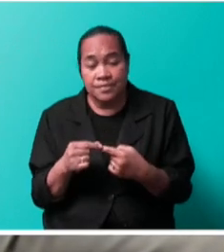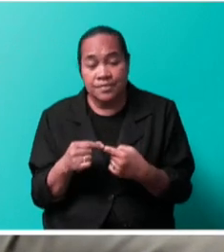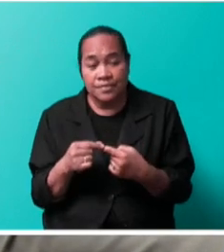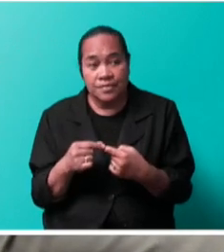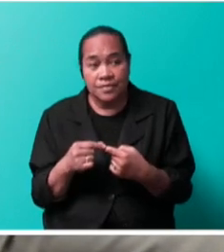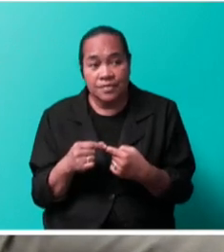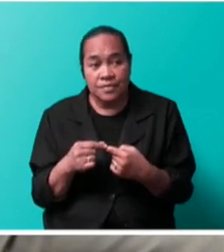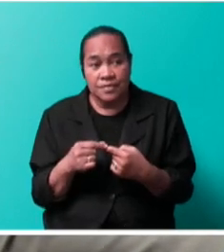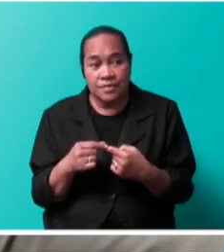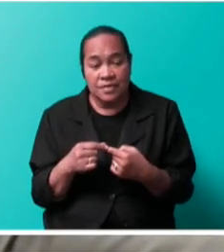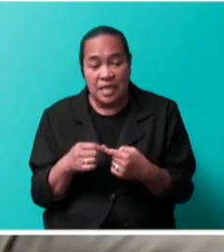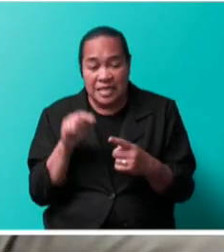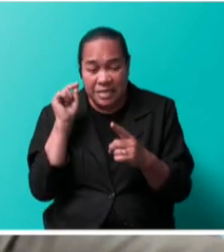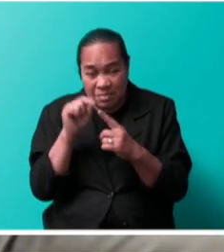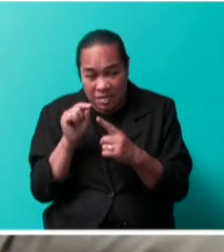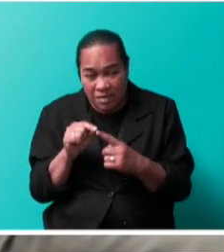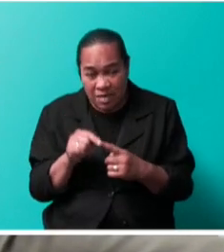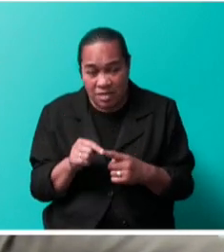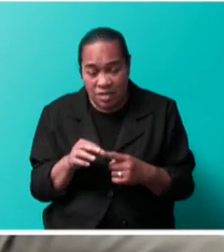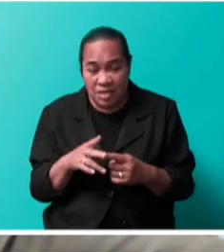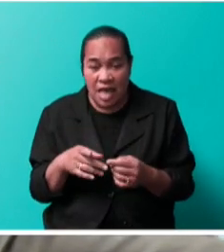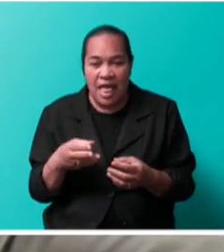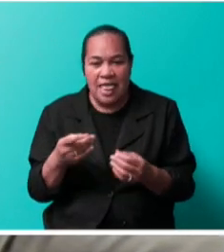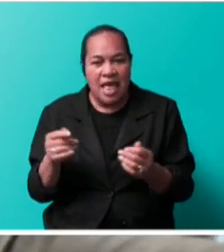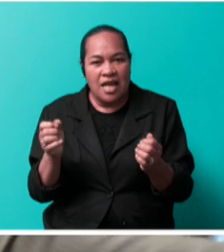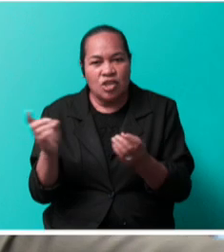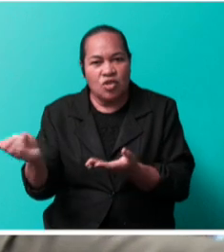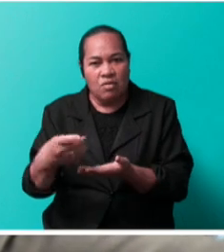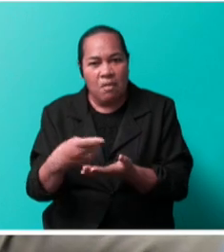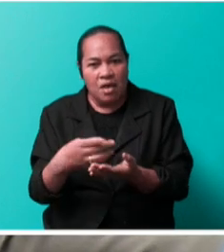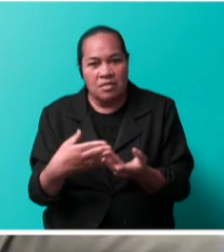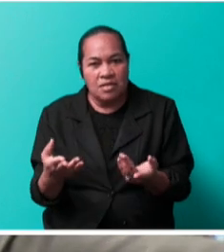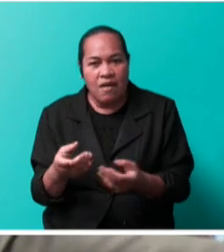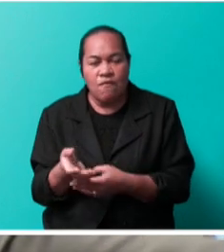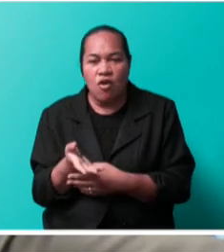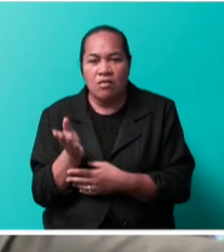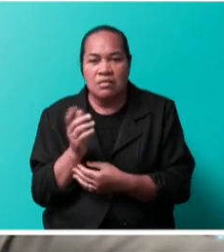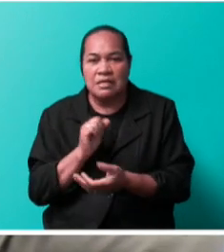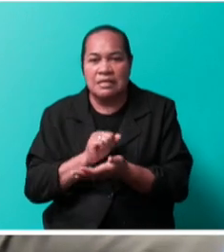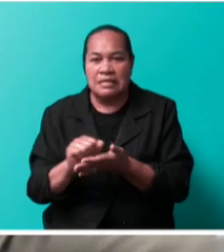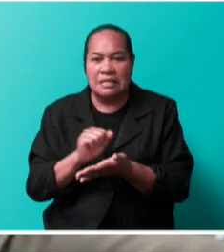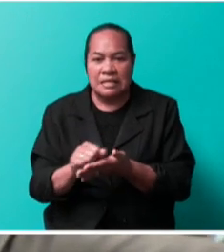technical specifications, tender documentation and bidding processes, supply